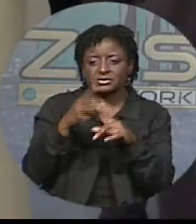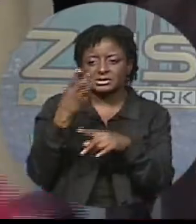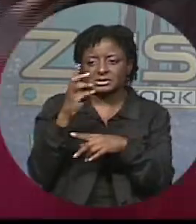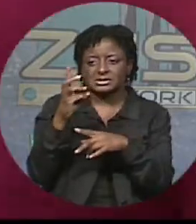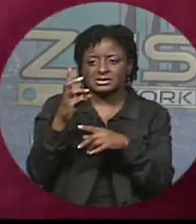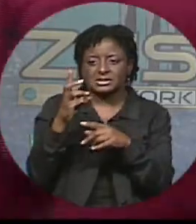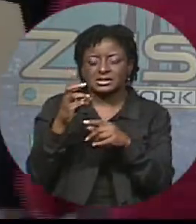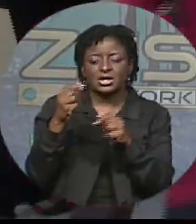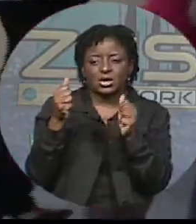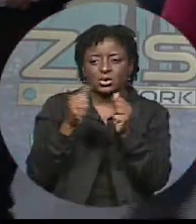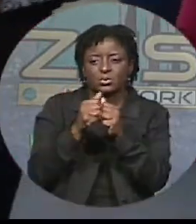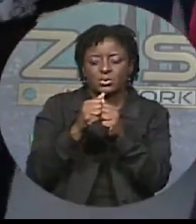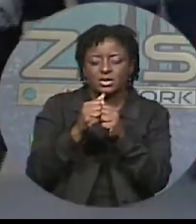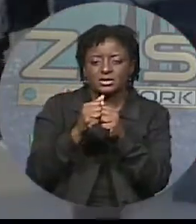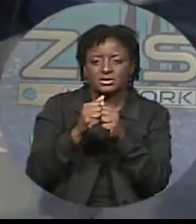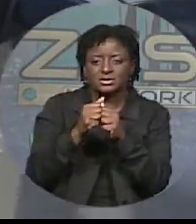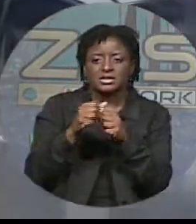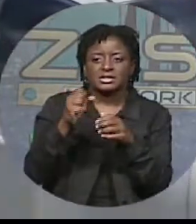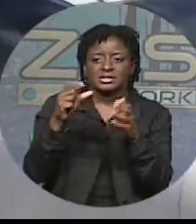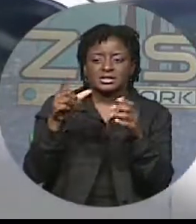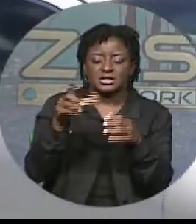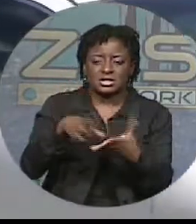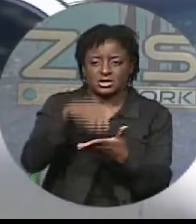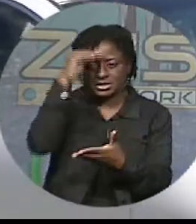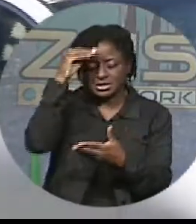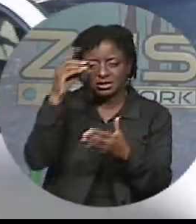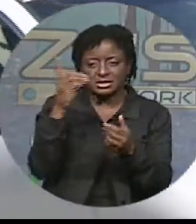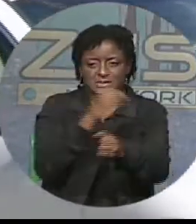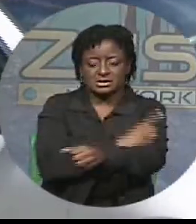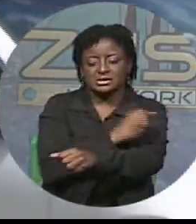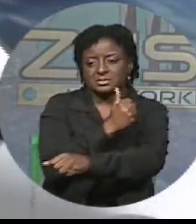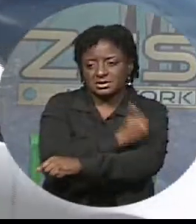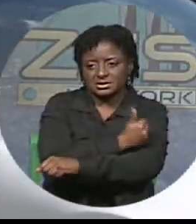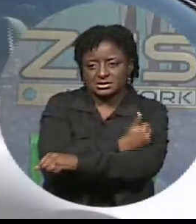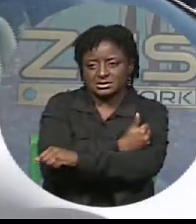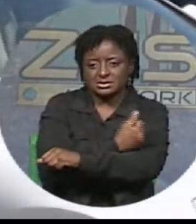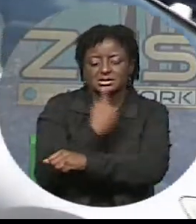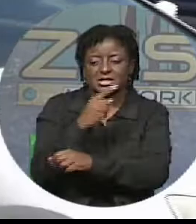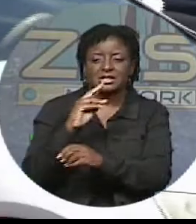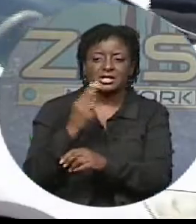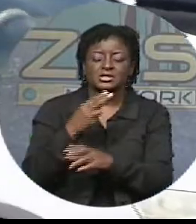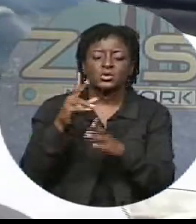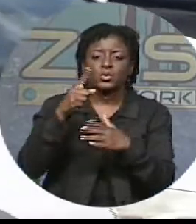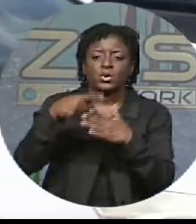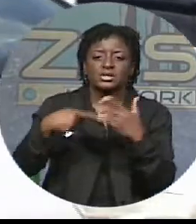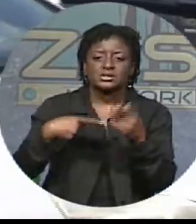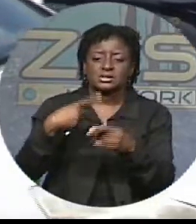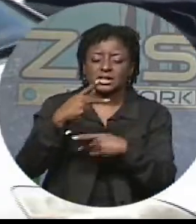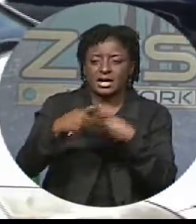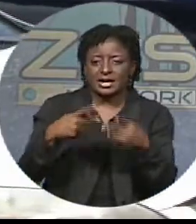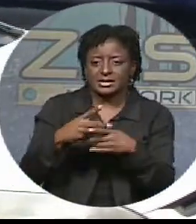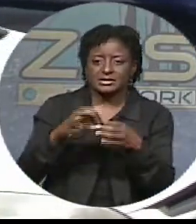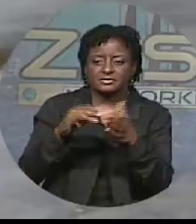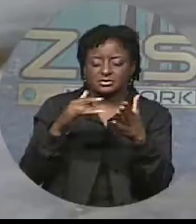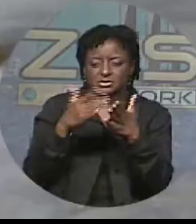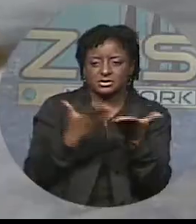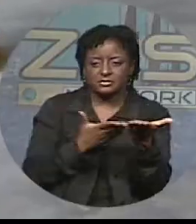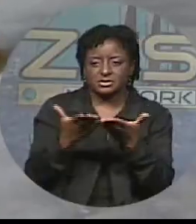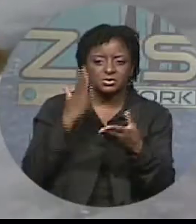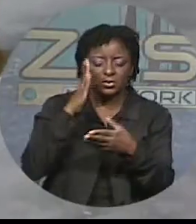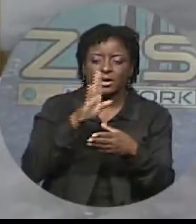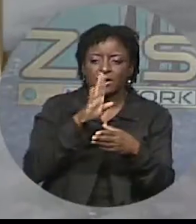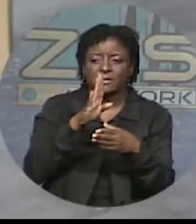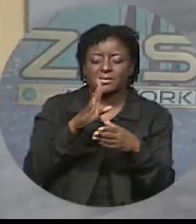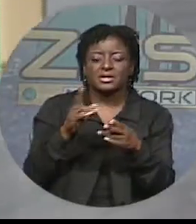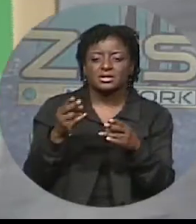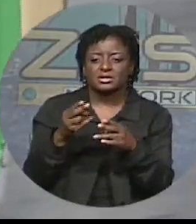Special Education Sharon Lang tells us what types of services will be offered to give students the push they need to excel academically. The center will be